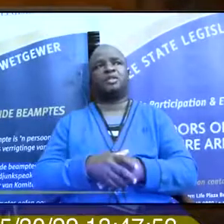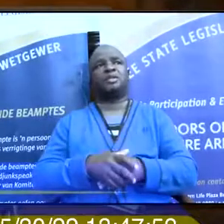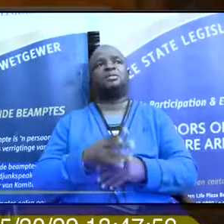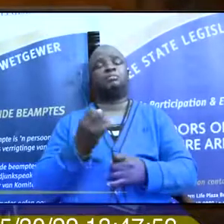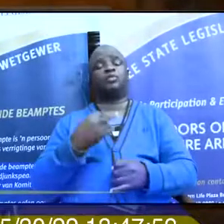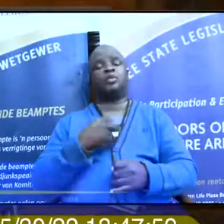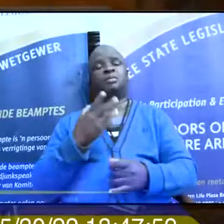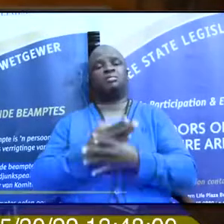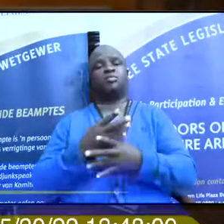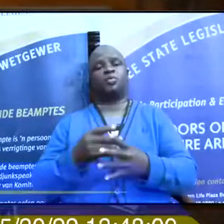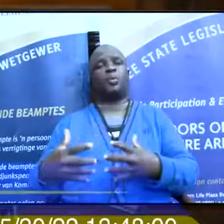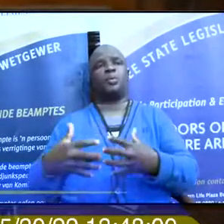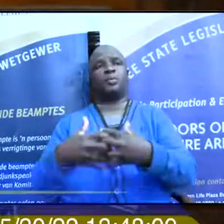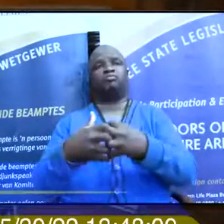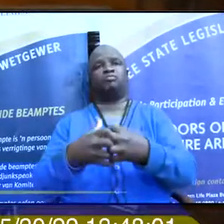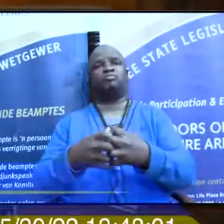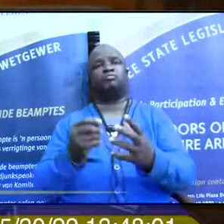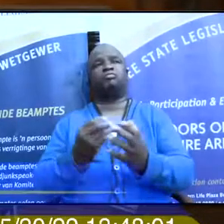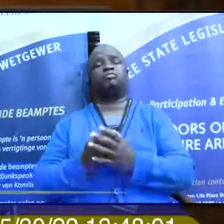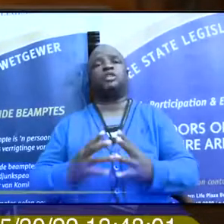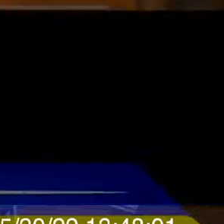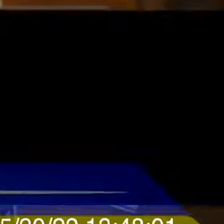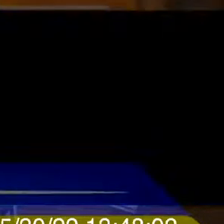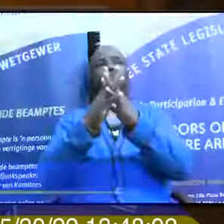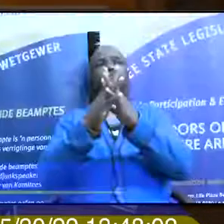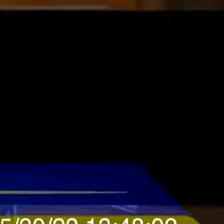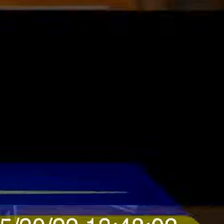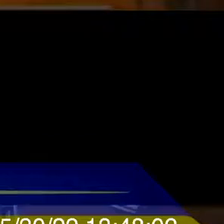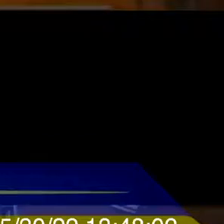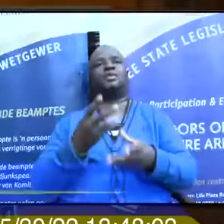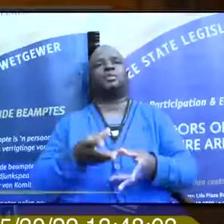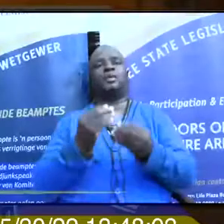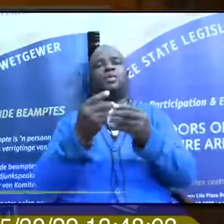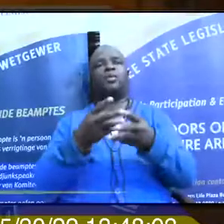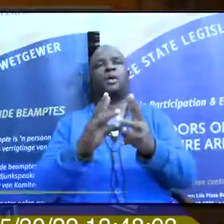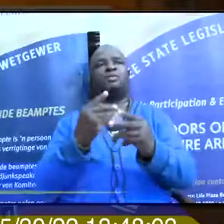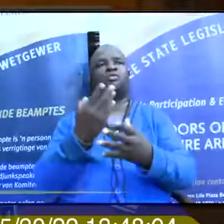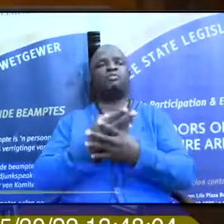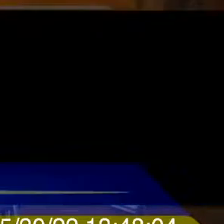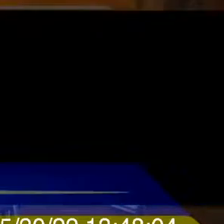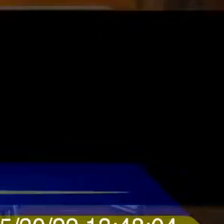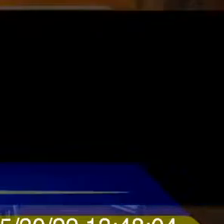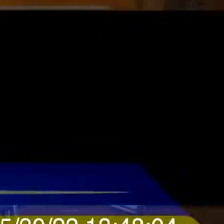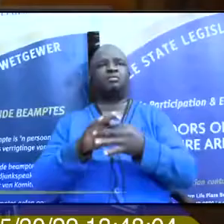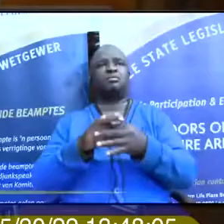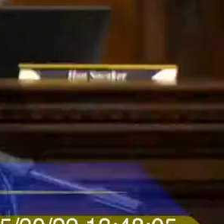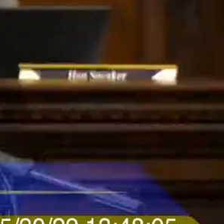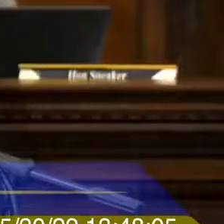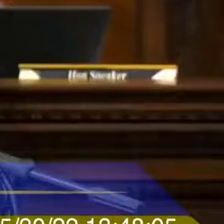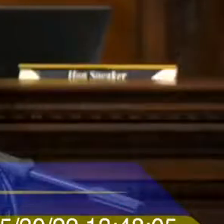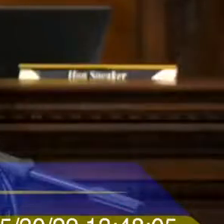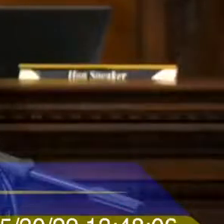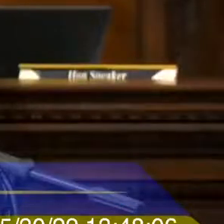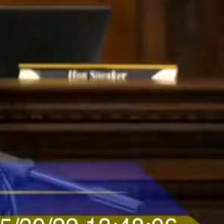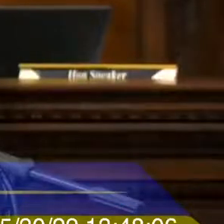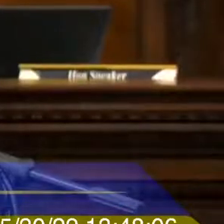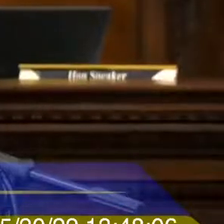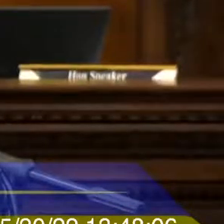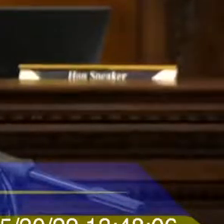we need to unite we need to unite and find a way to work together thank you very much